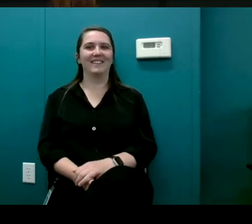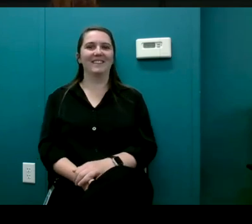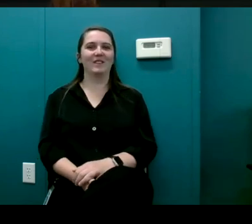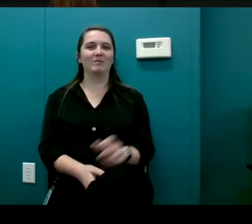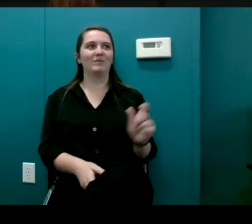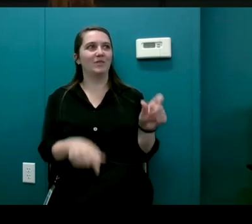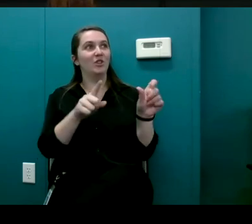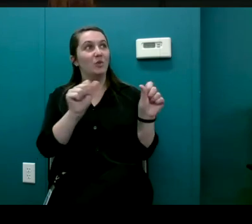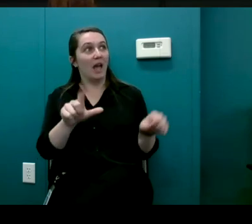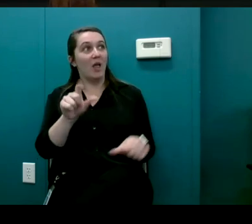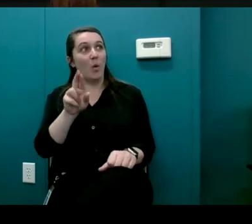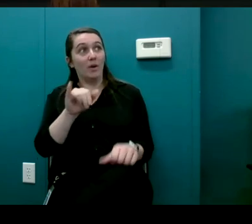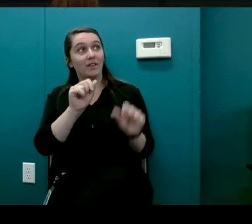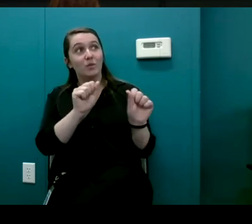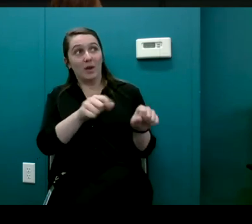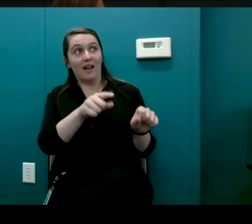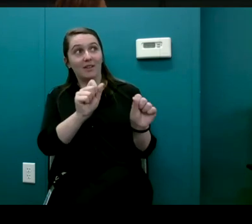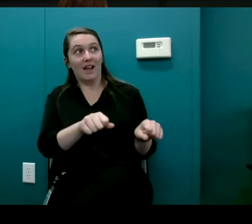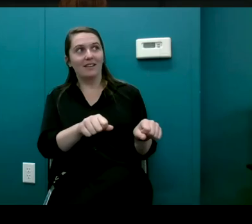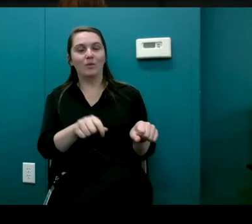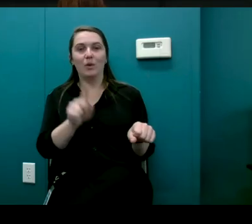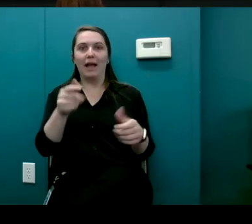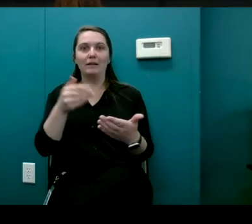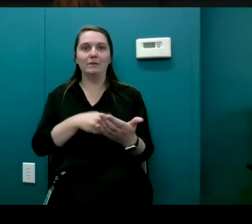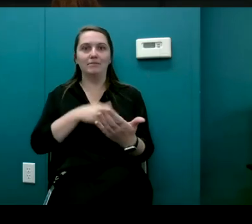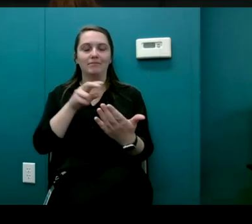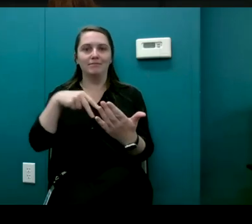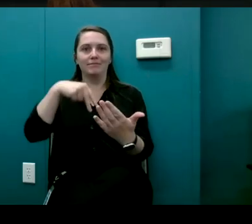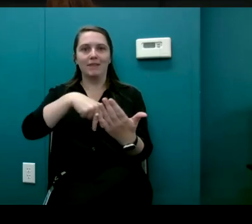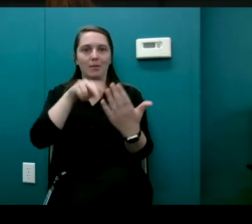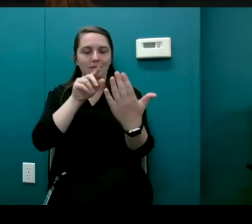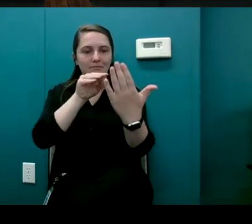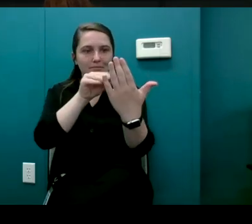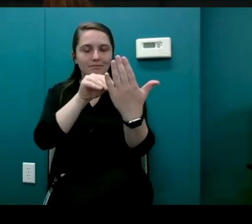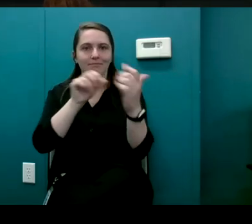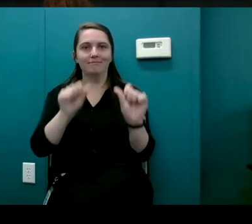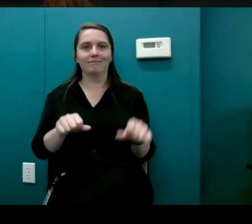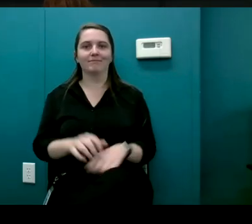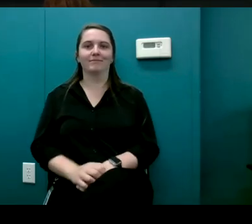You got it, Lori. You can do it. I have to Take a get picture. close enough. You got it.